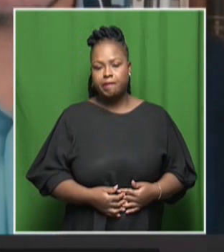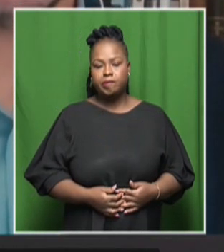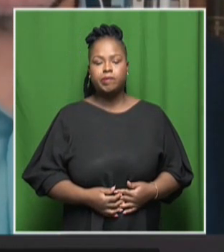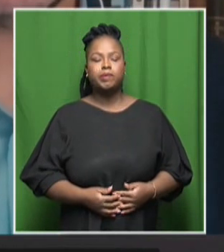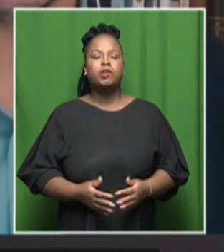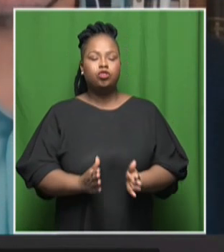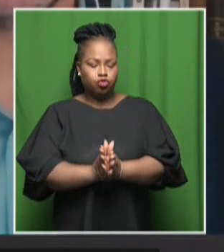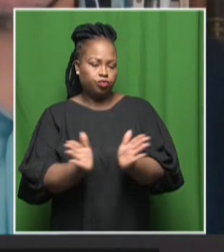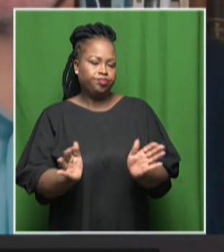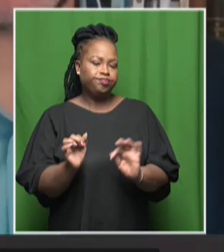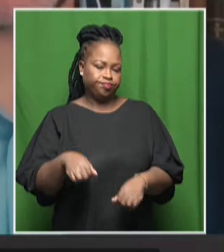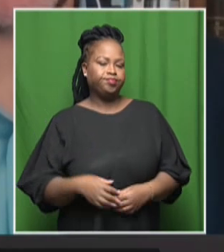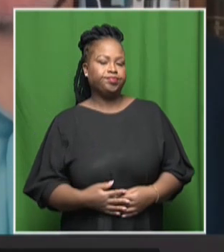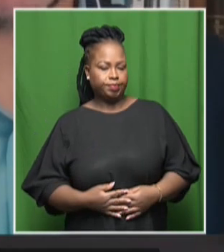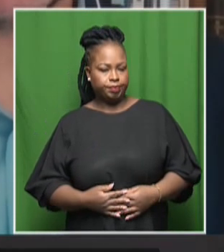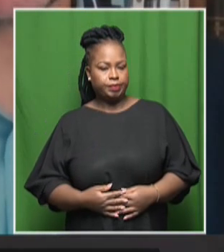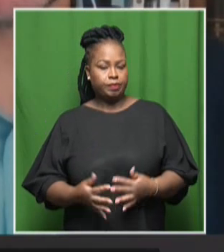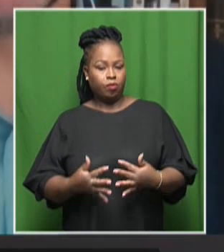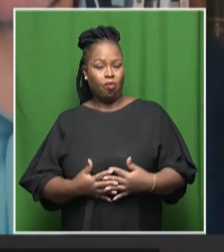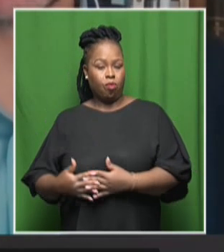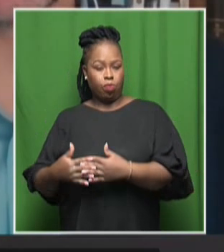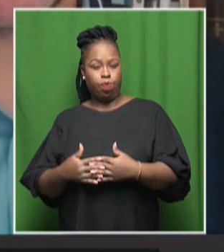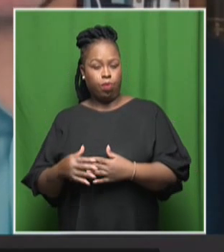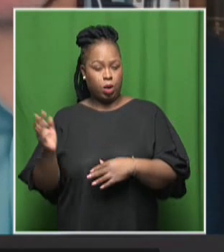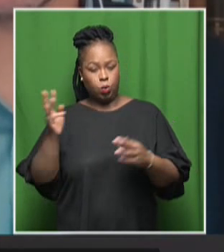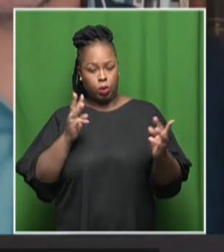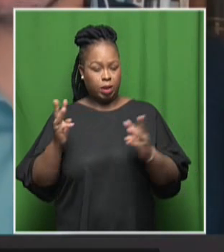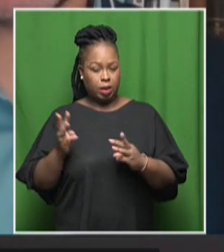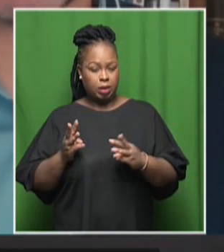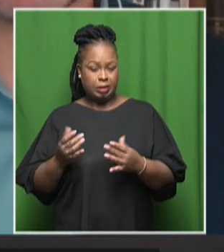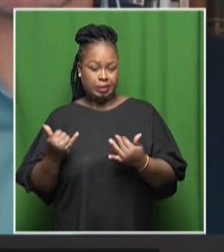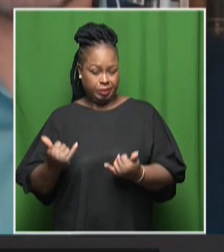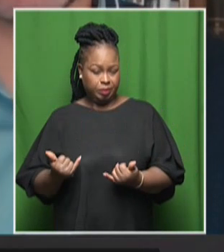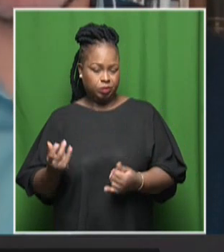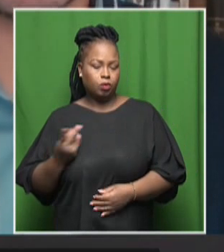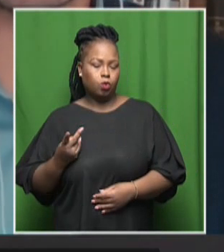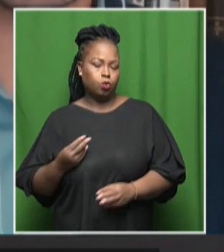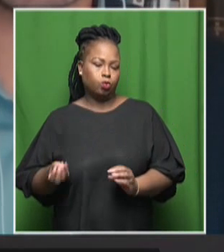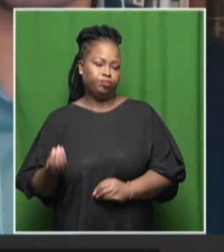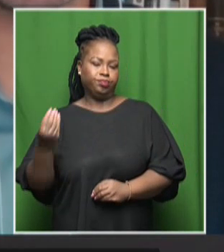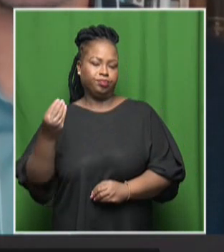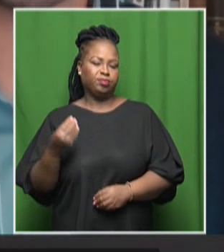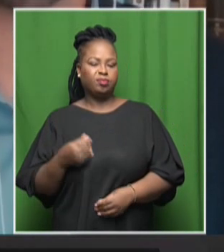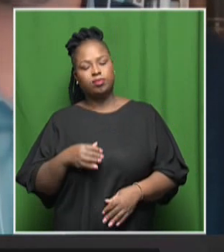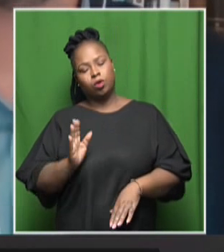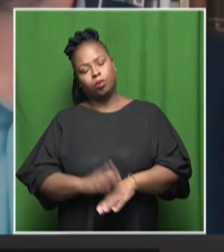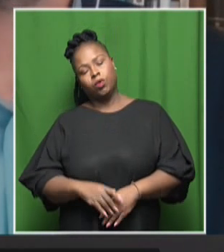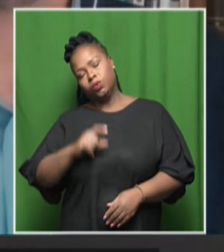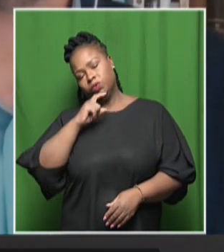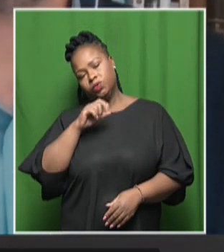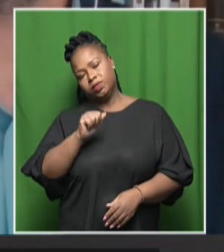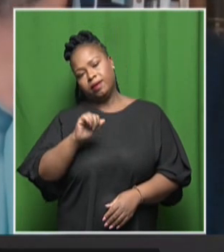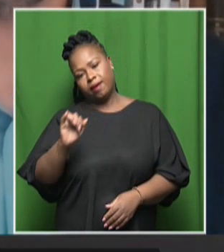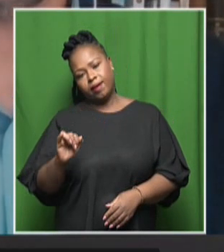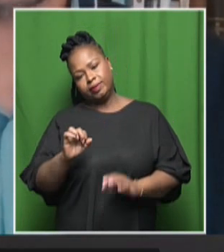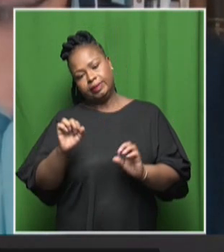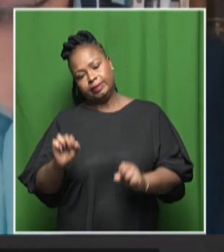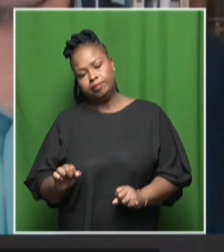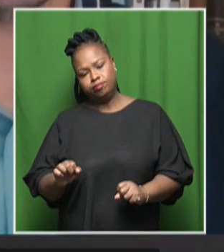In general, these numerical weather prediction models, nowadays also enhanced by AI systems,